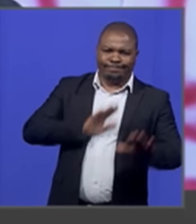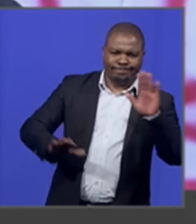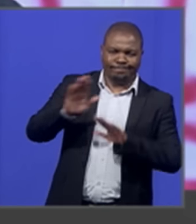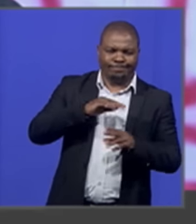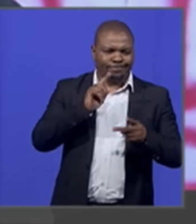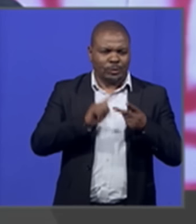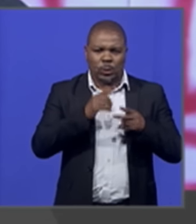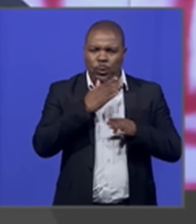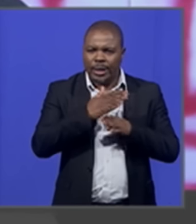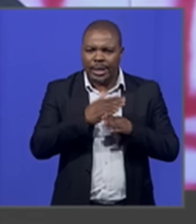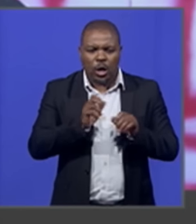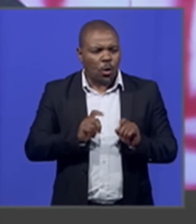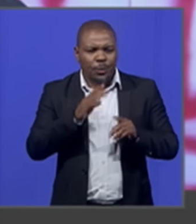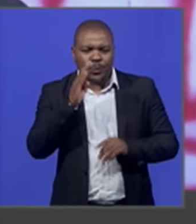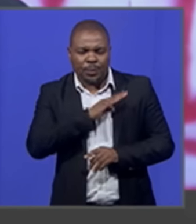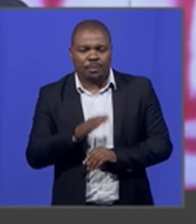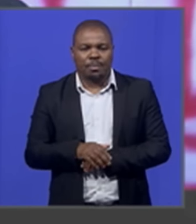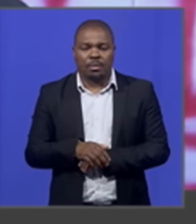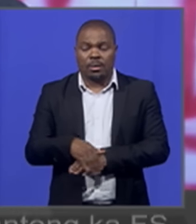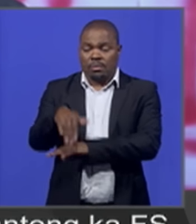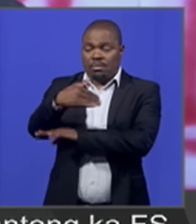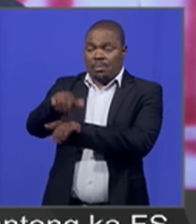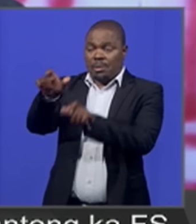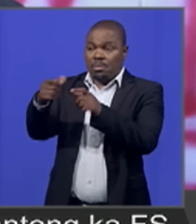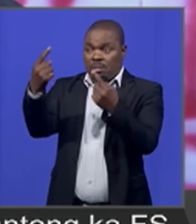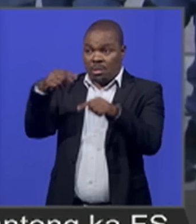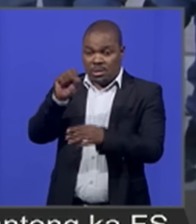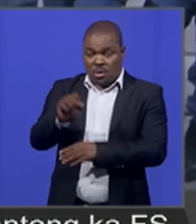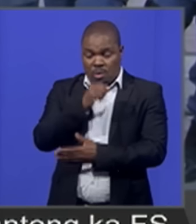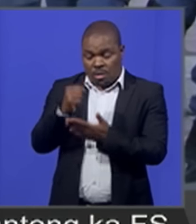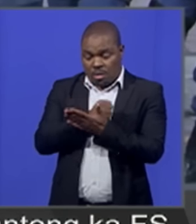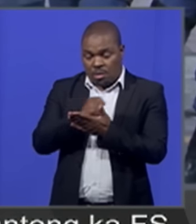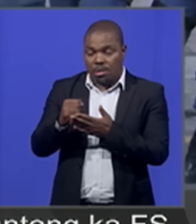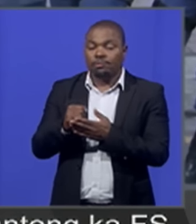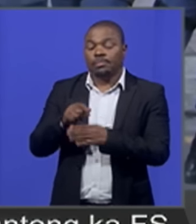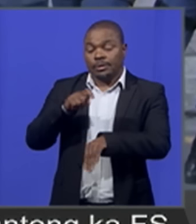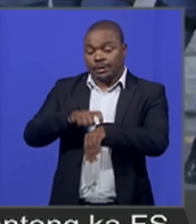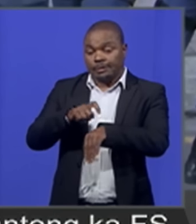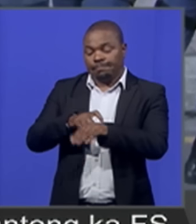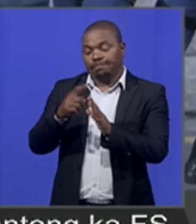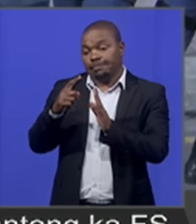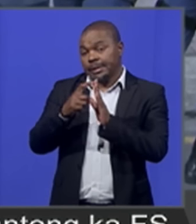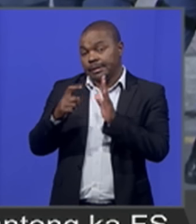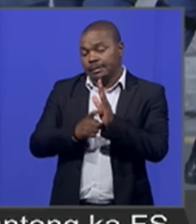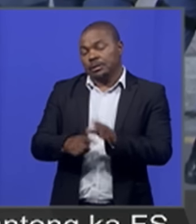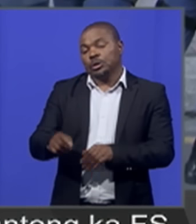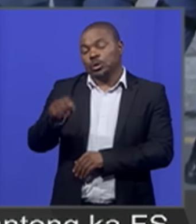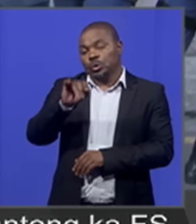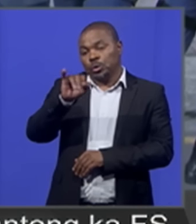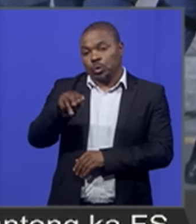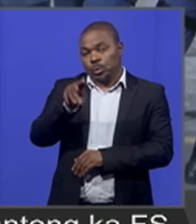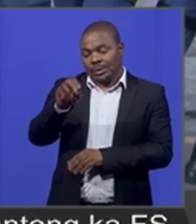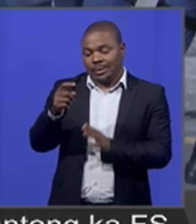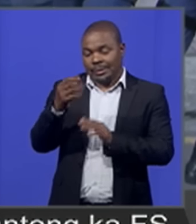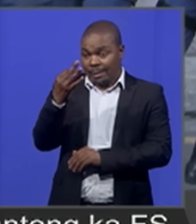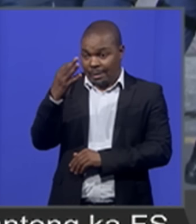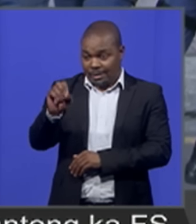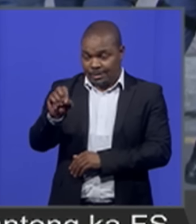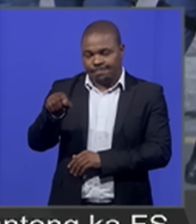taba tsa mosebetsi. Baditšhaba ba ba senang makwalo ba neilwe letlha la bofelo fa Seetebosigo a tlhola malatsi a le